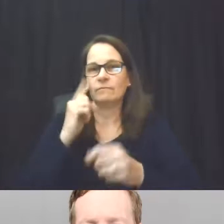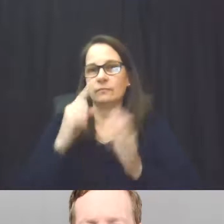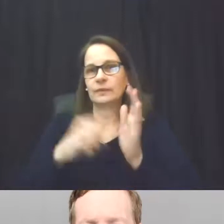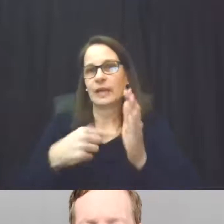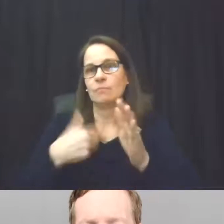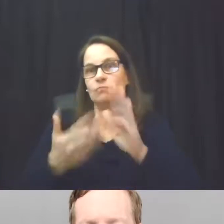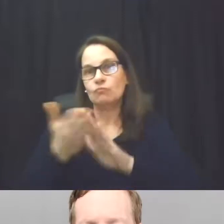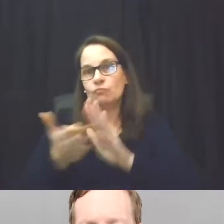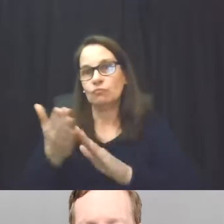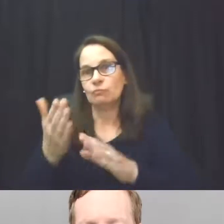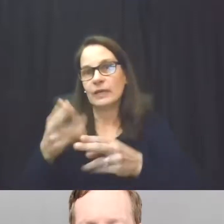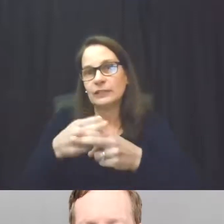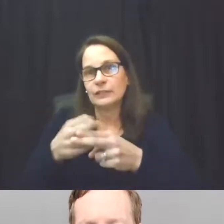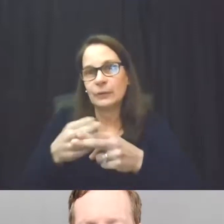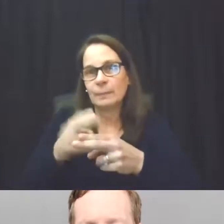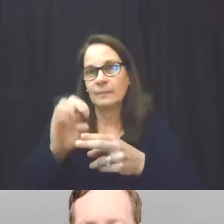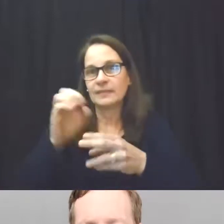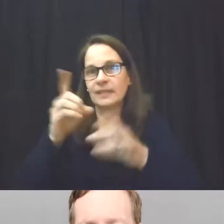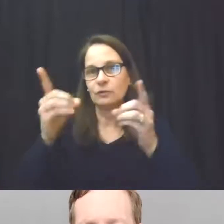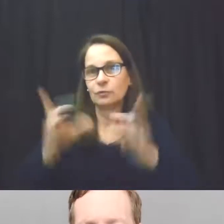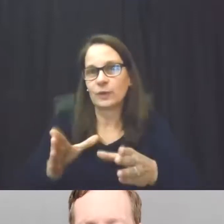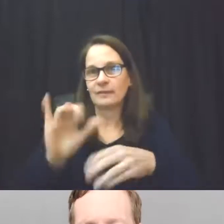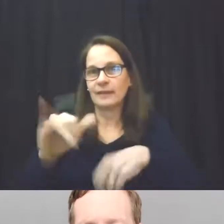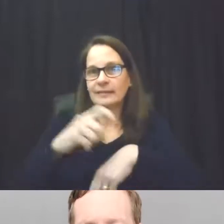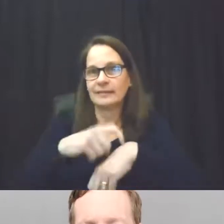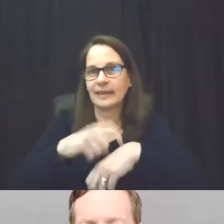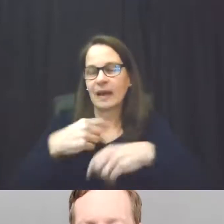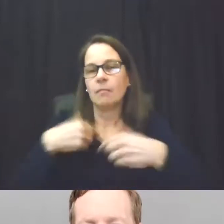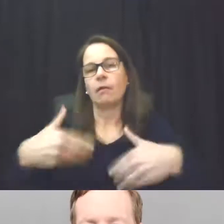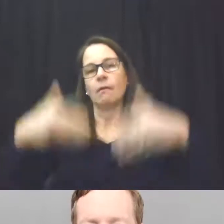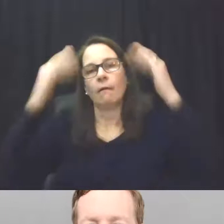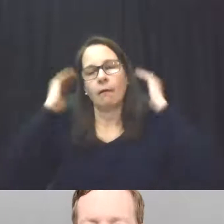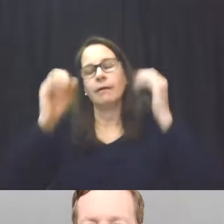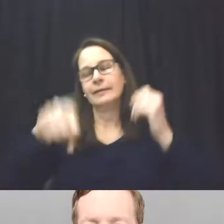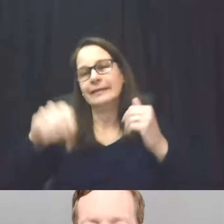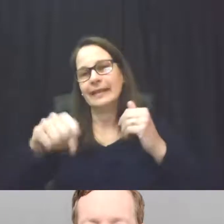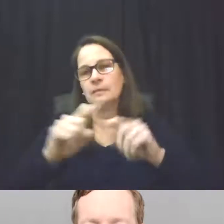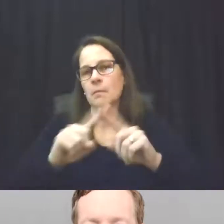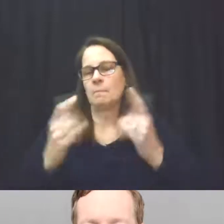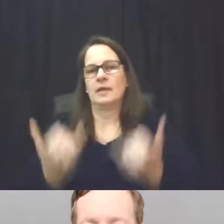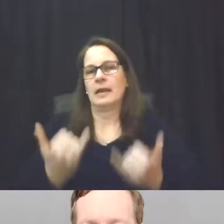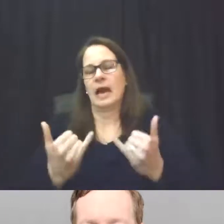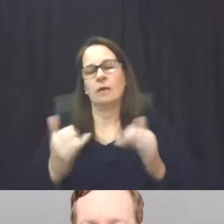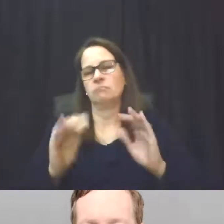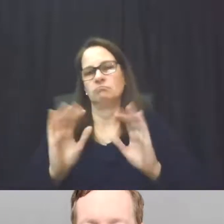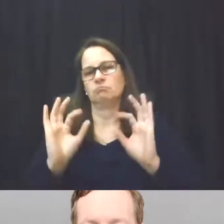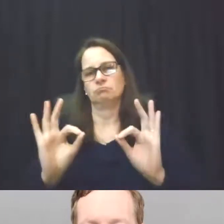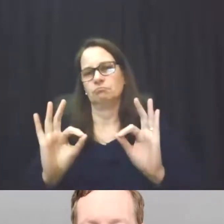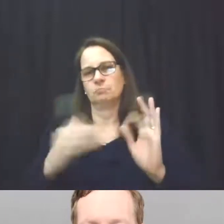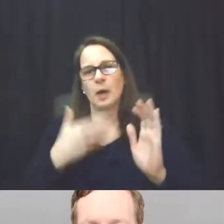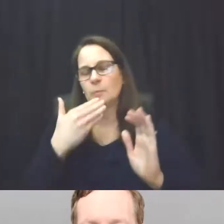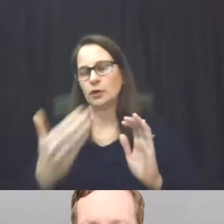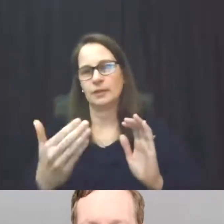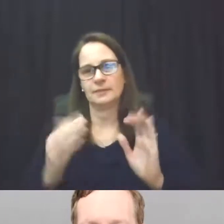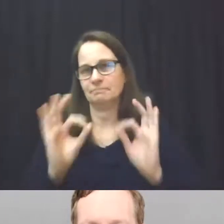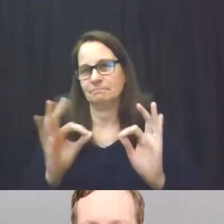occurring because of the staff. For a while, I was actually executive director temporarily, and